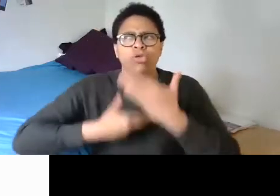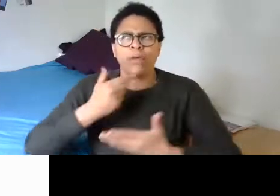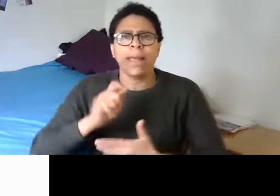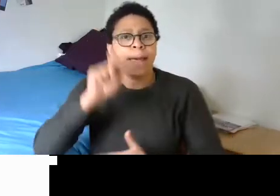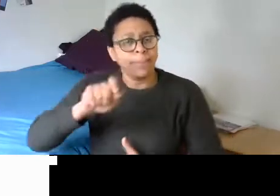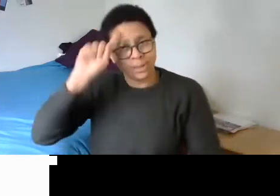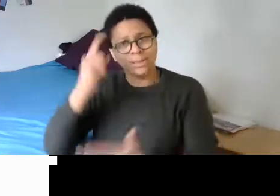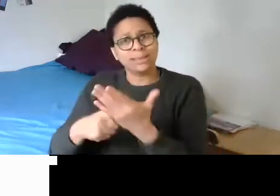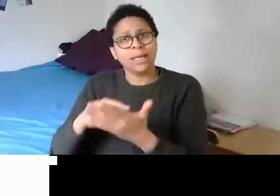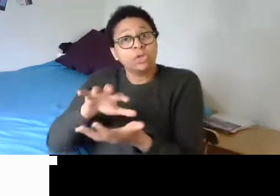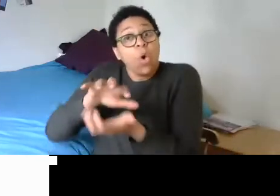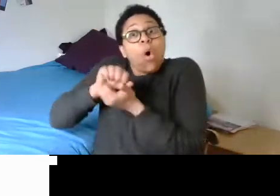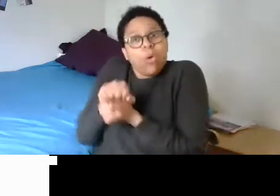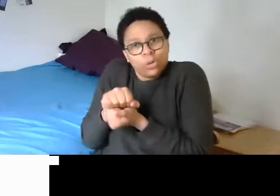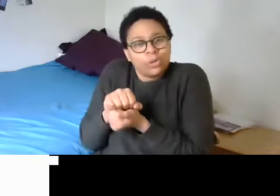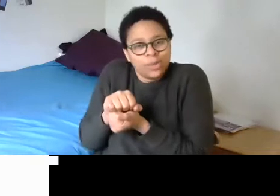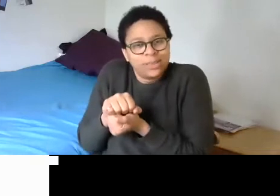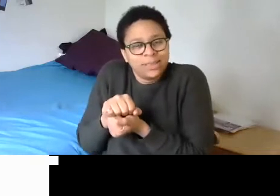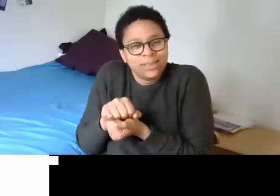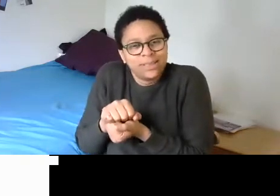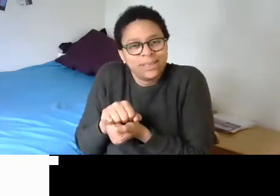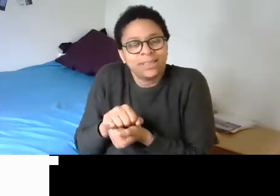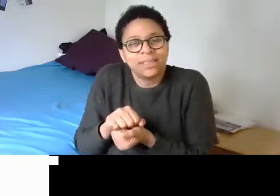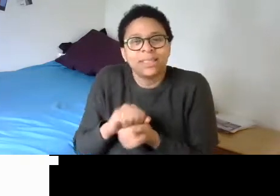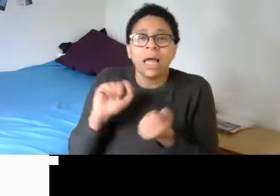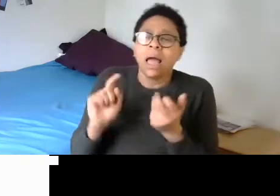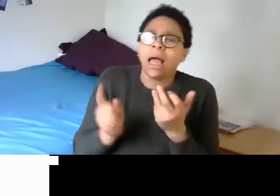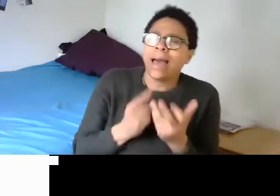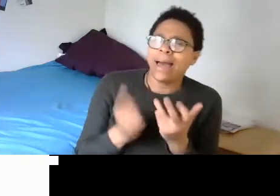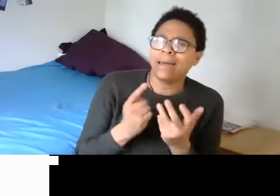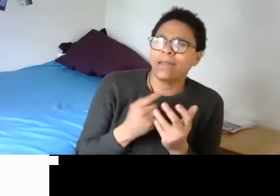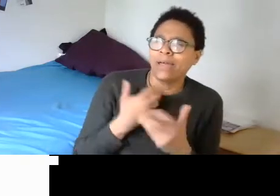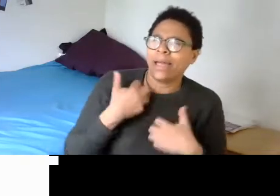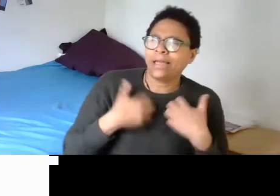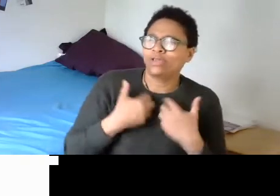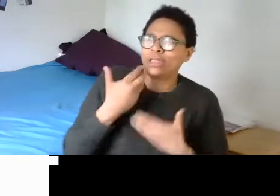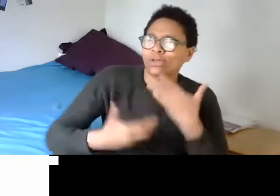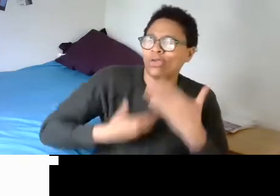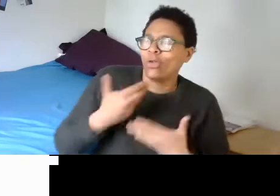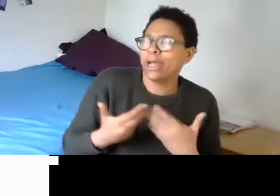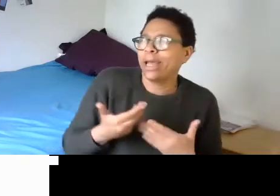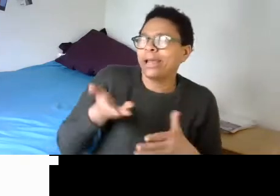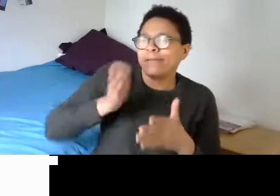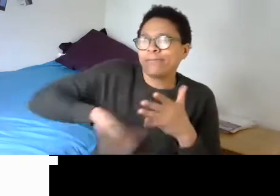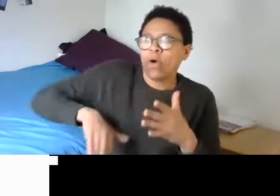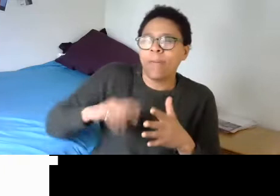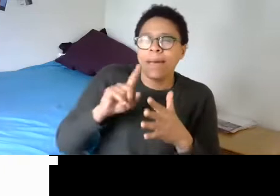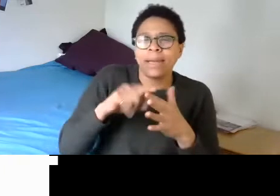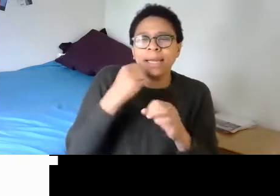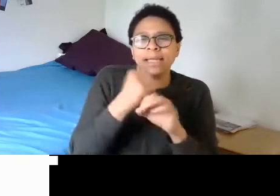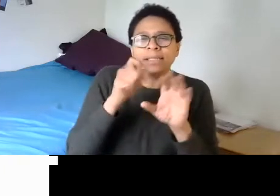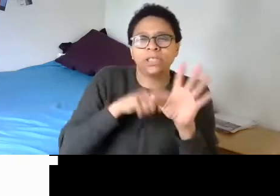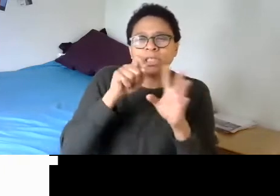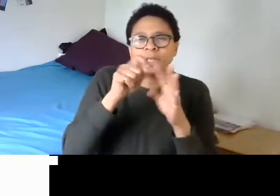Similar examples include a book on Egyptology, where newspaper cuttings from an Egyptian exhibition held